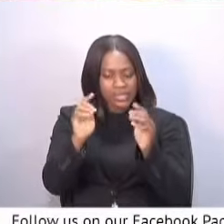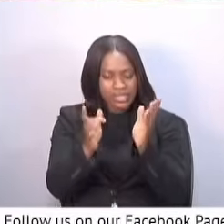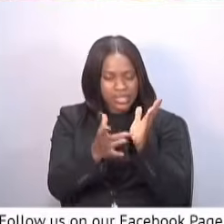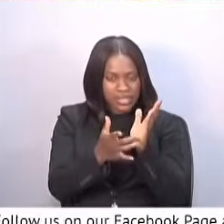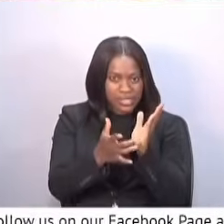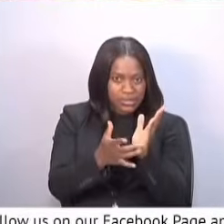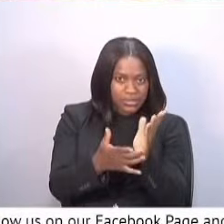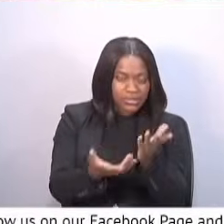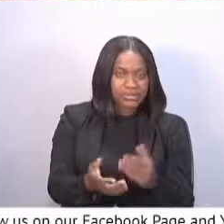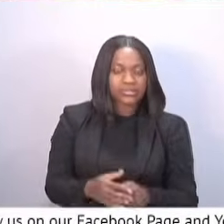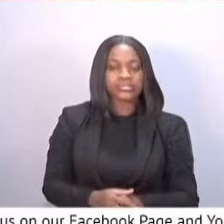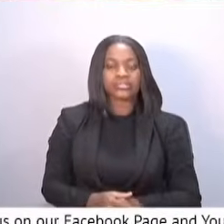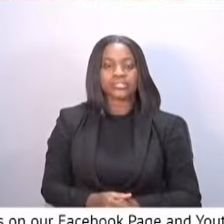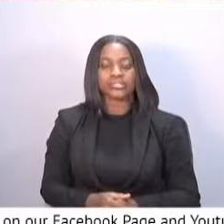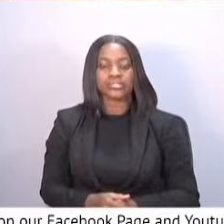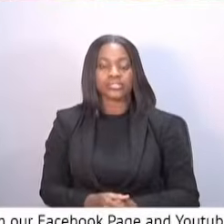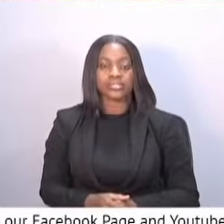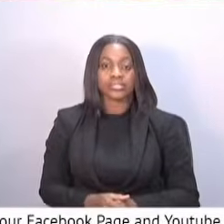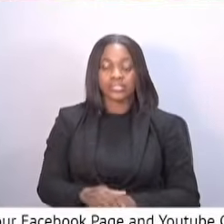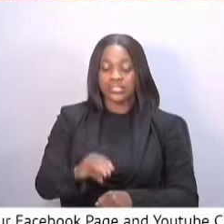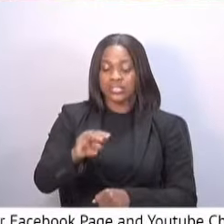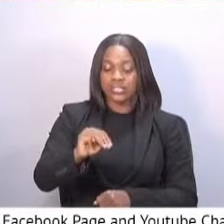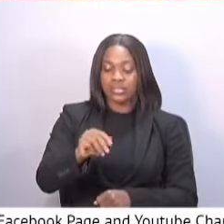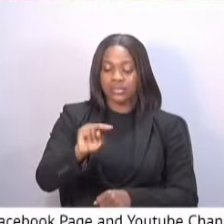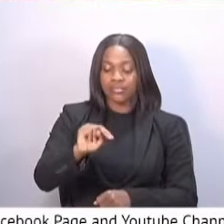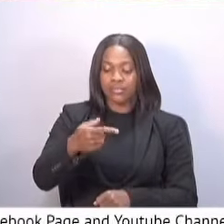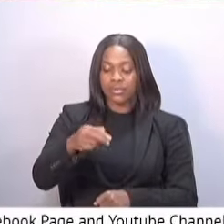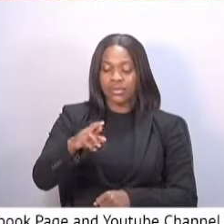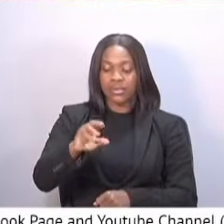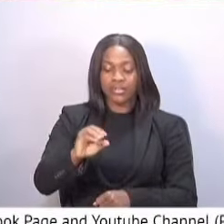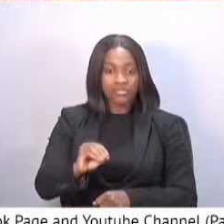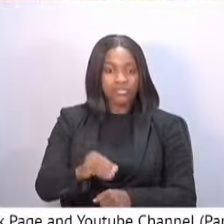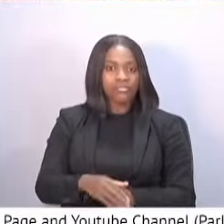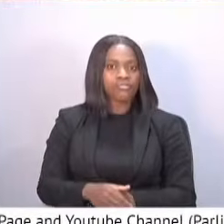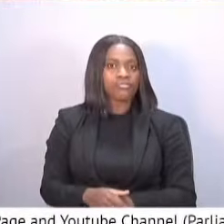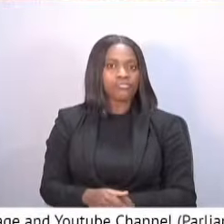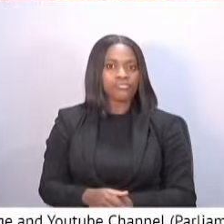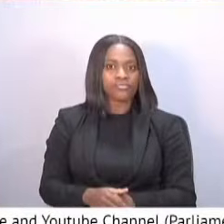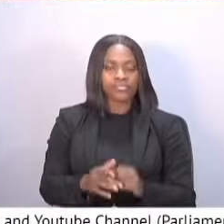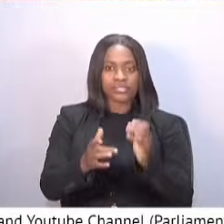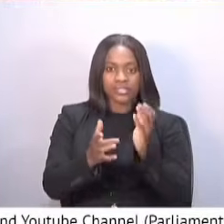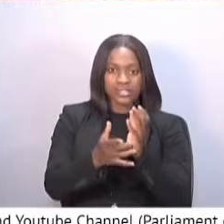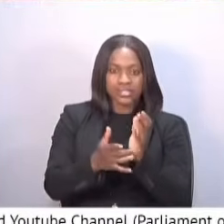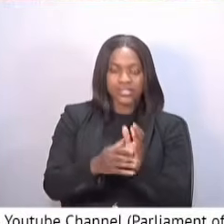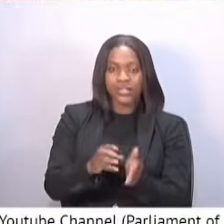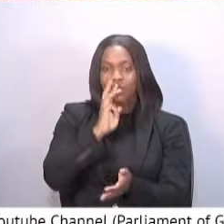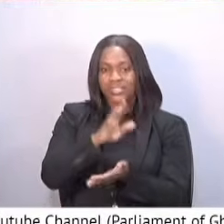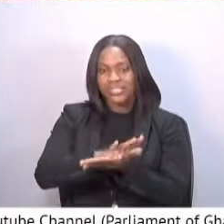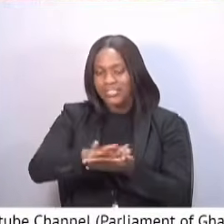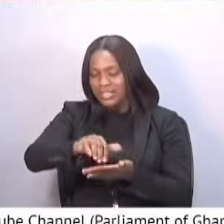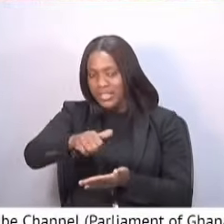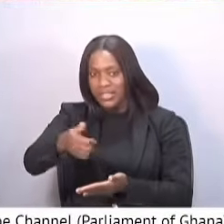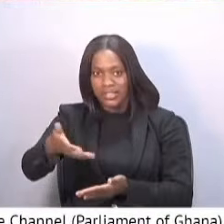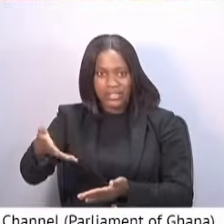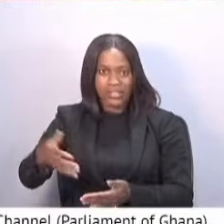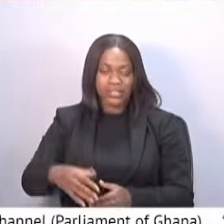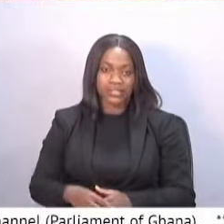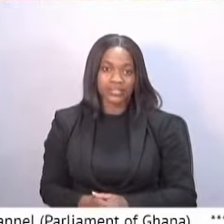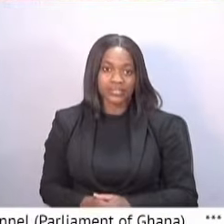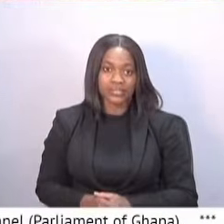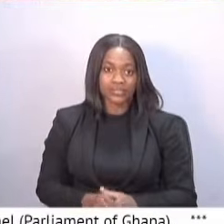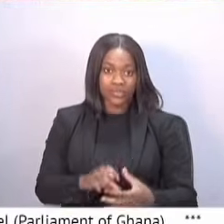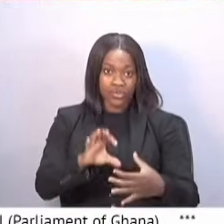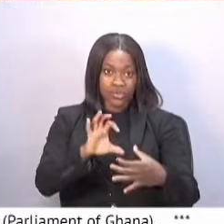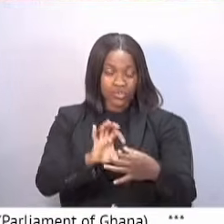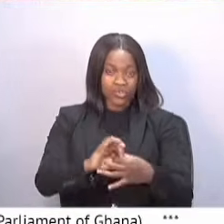stations, afforestation, mangrove restoration, water treatment, and biocar. A joint